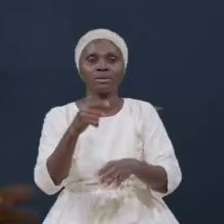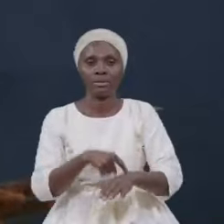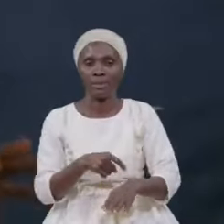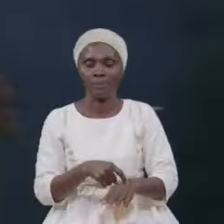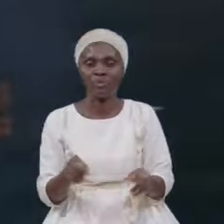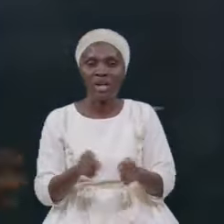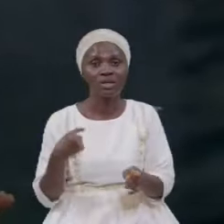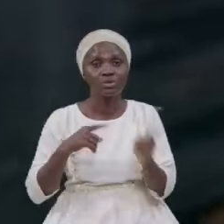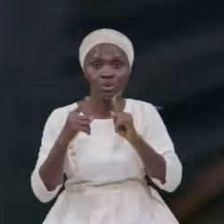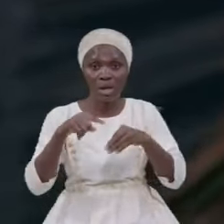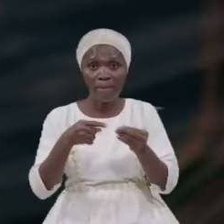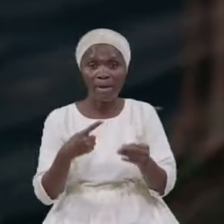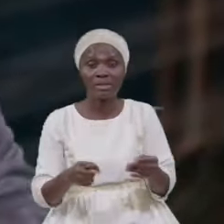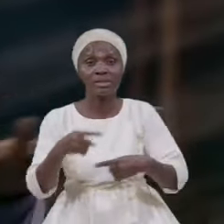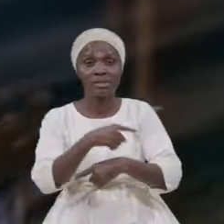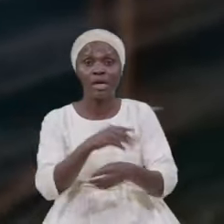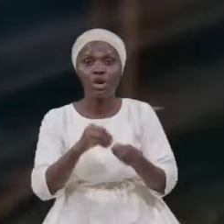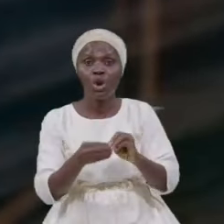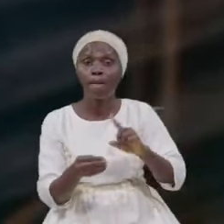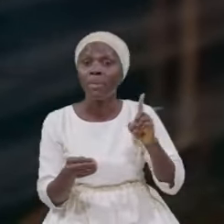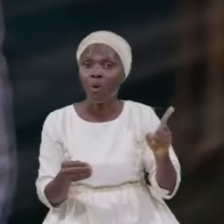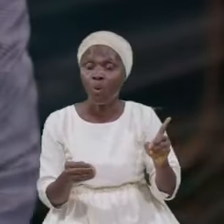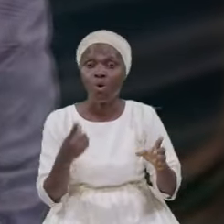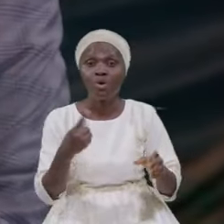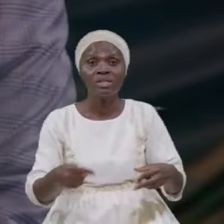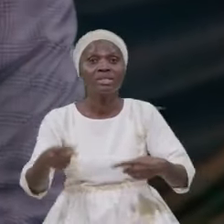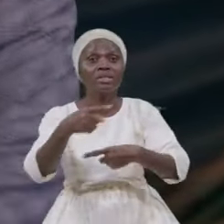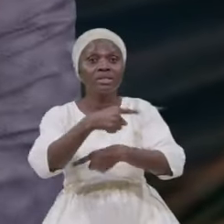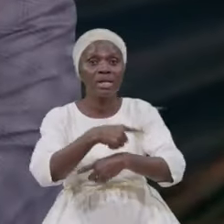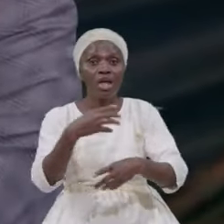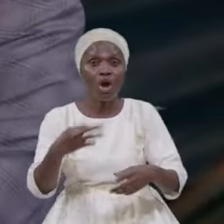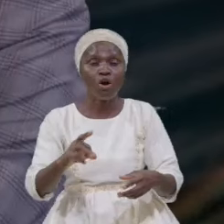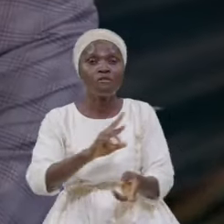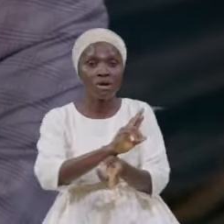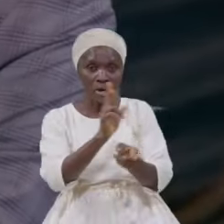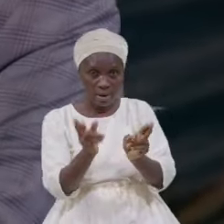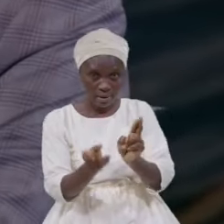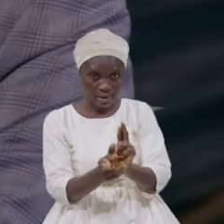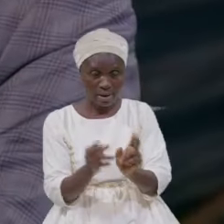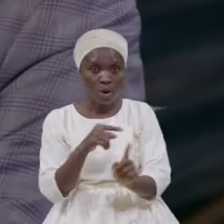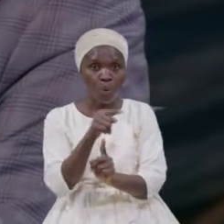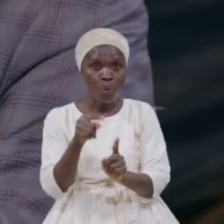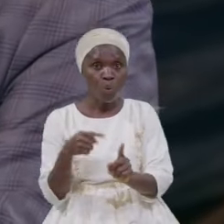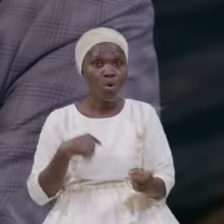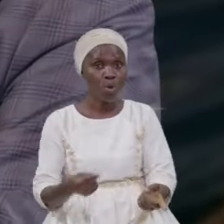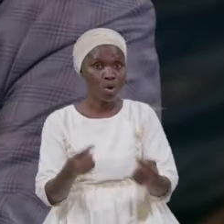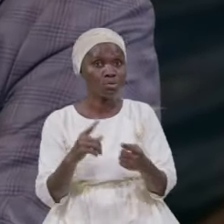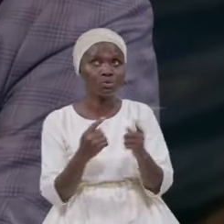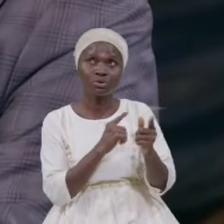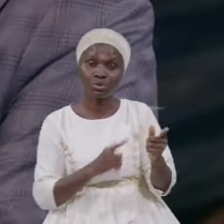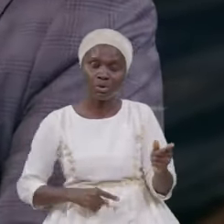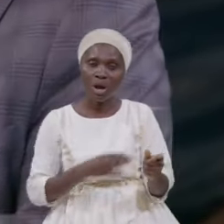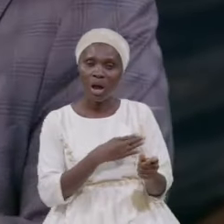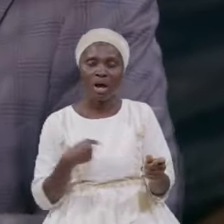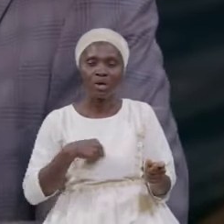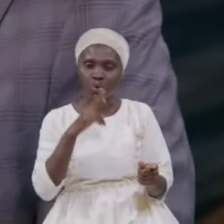of repentance. When we come to the Lord and we're sorry in our heart, with regret